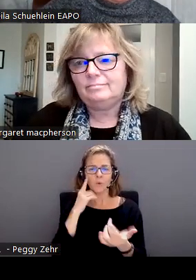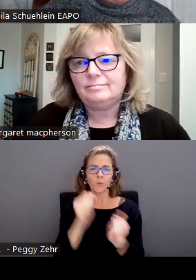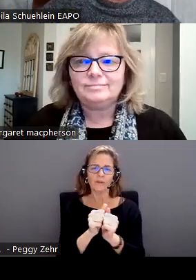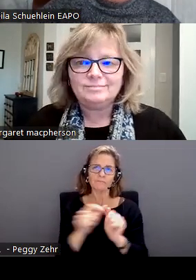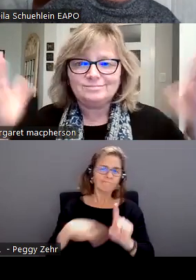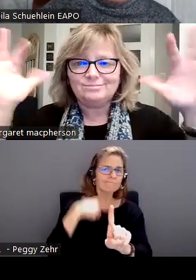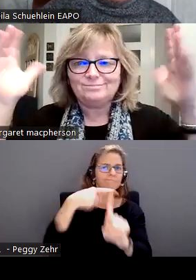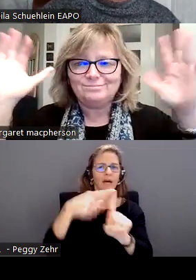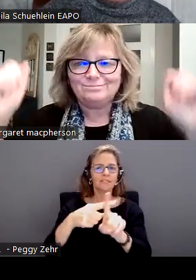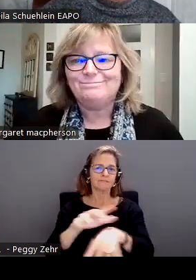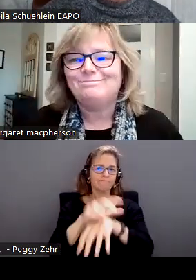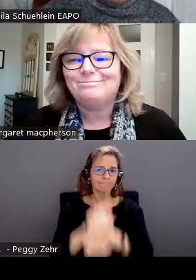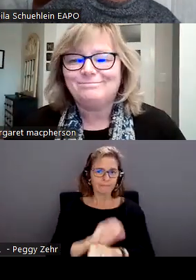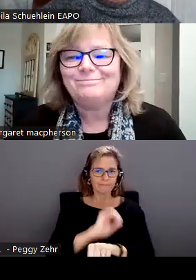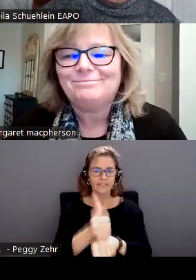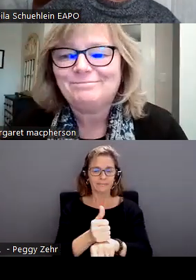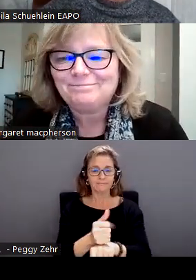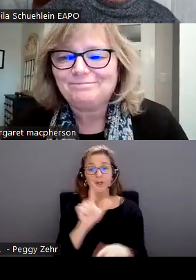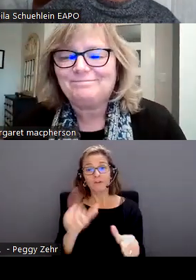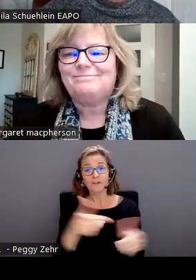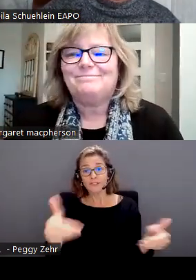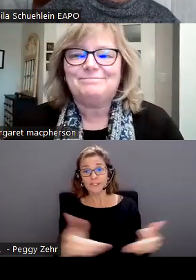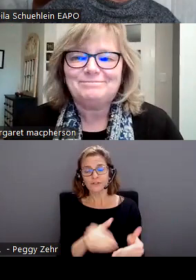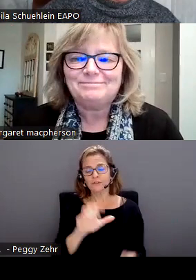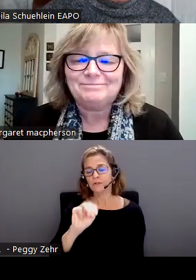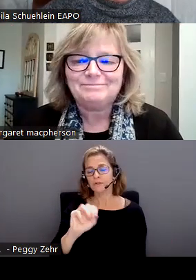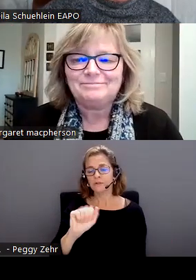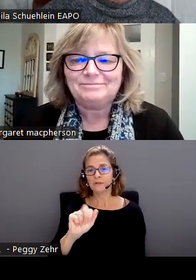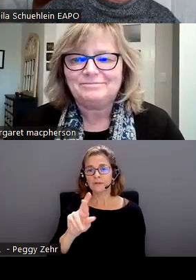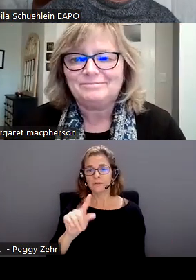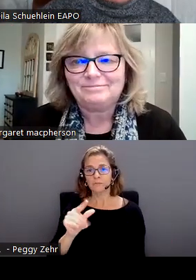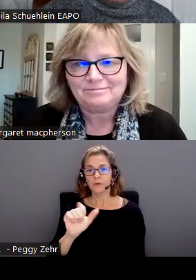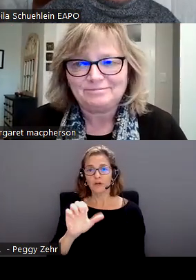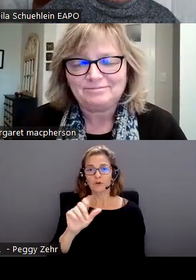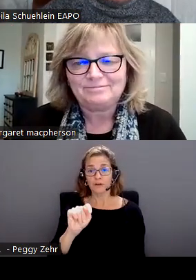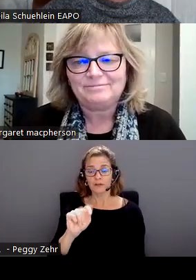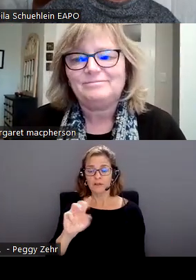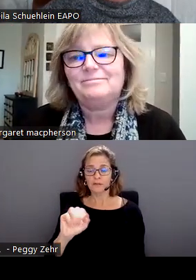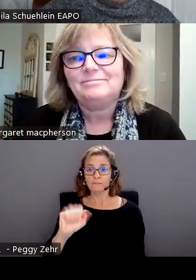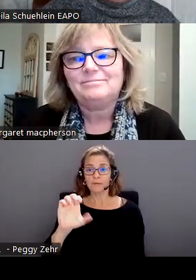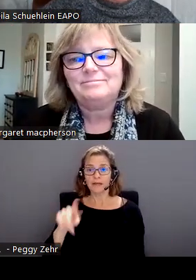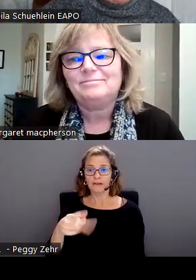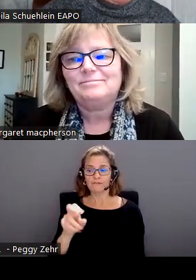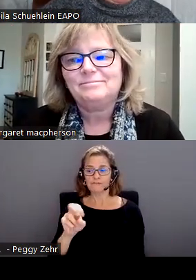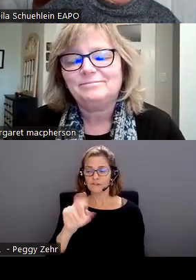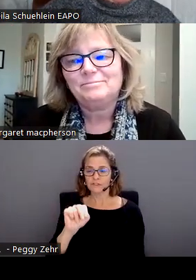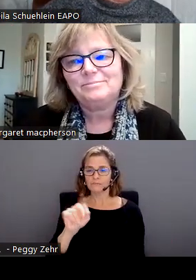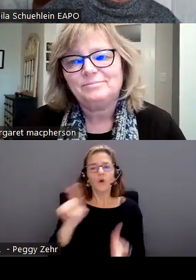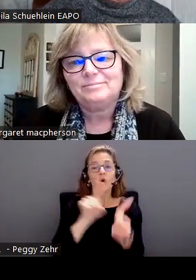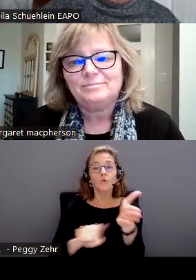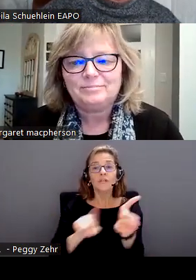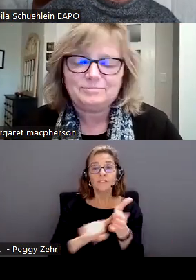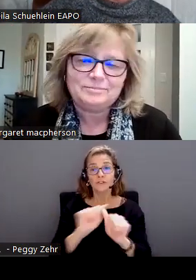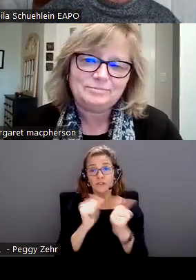Macpherson. Margaret is a research associate with the Centre for Research and Education on Violence Against Women and Children